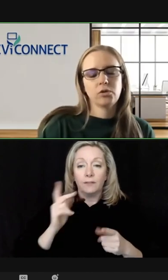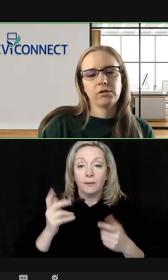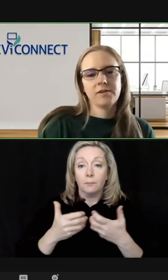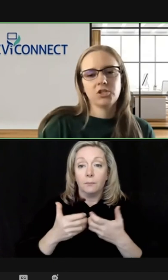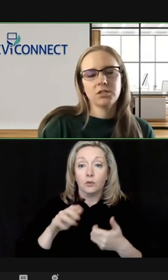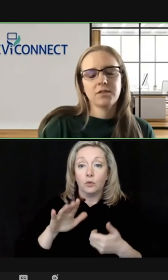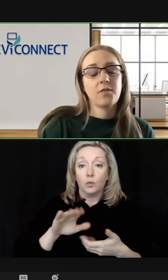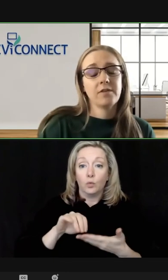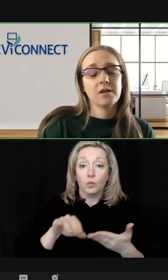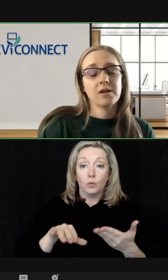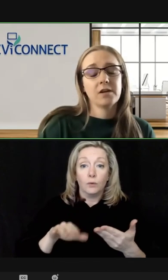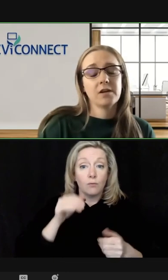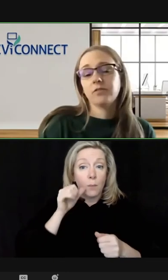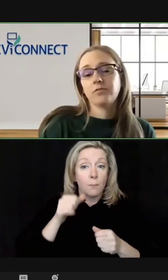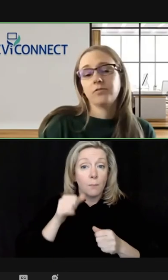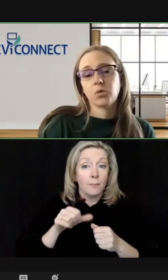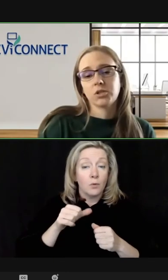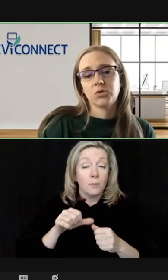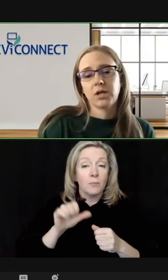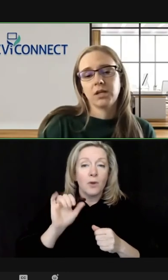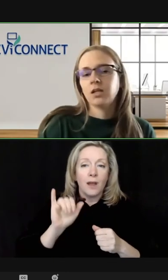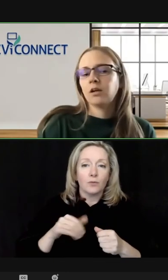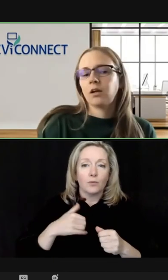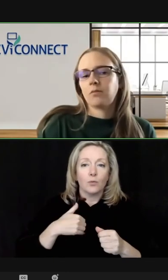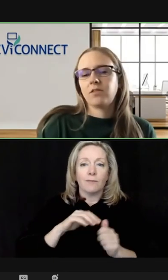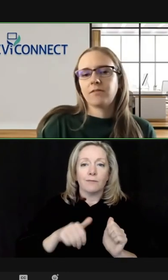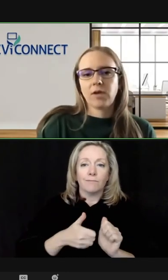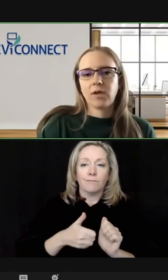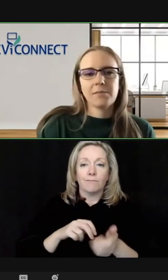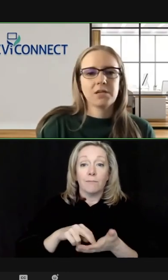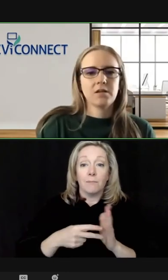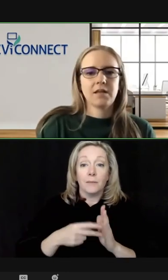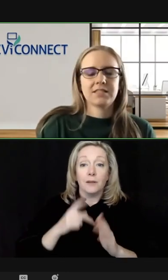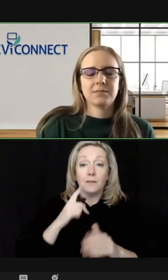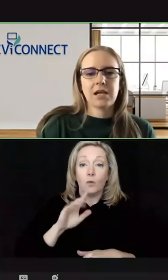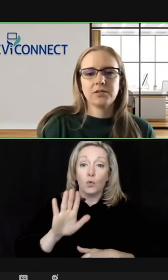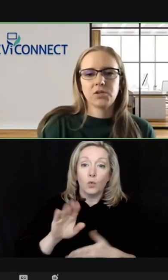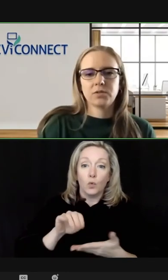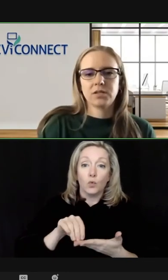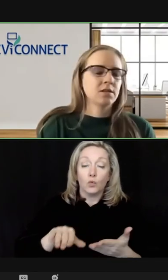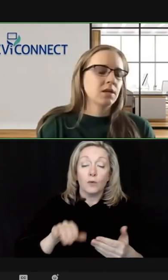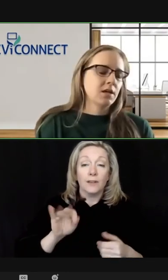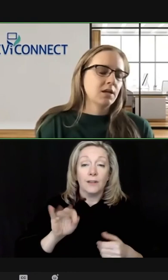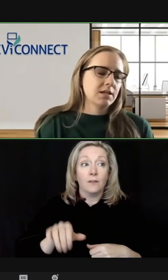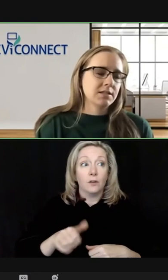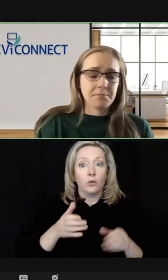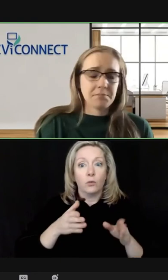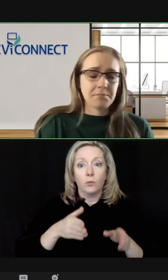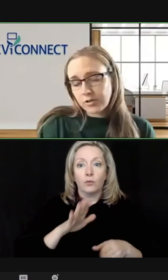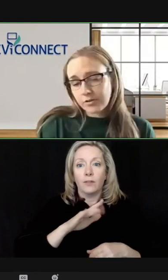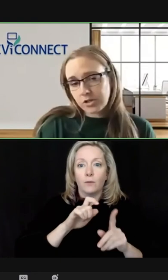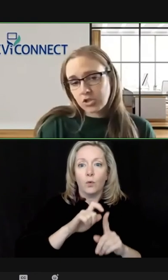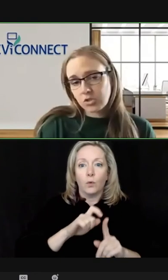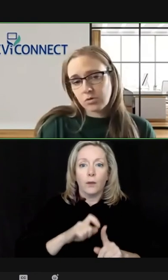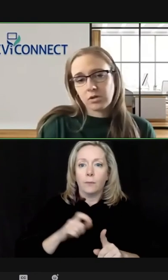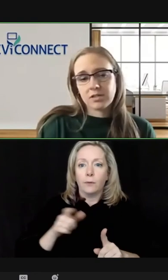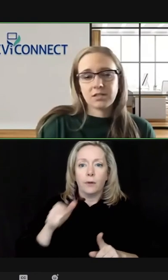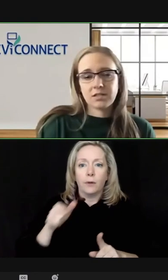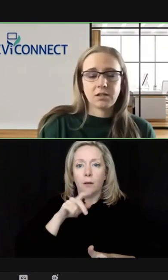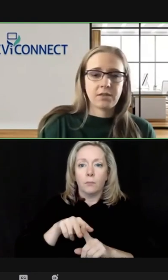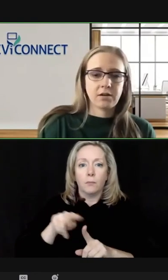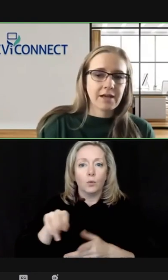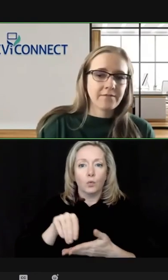picking those 2 to 3 features that they're very meaningful for your student. If the vocabulary that somebody else uses isn't meaningful for your